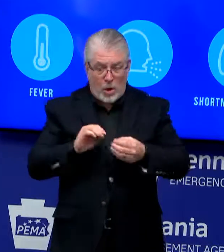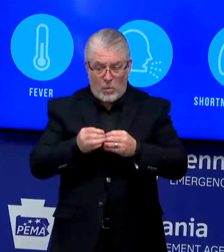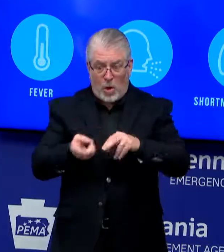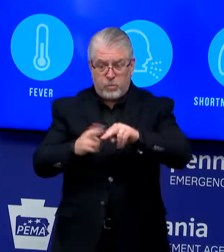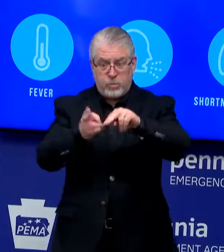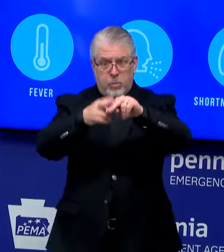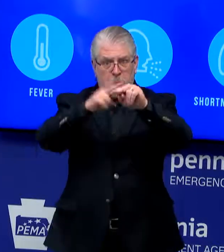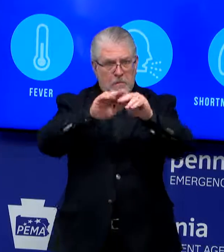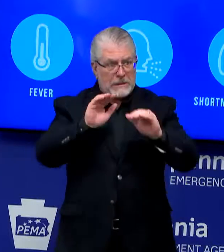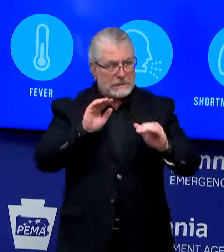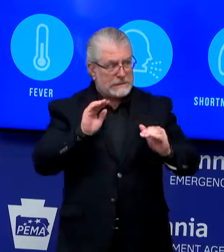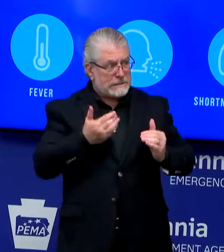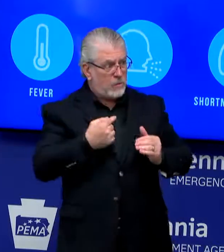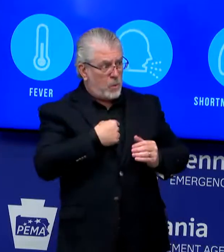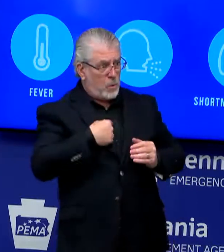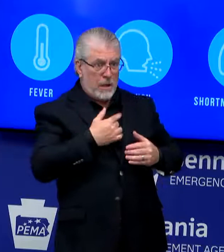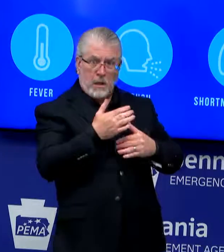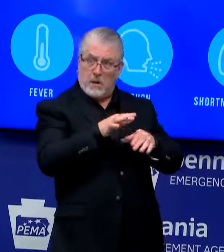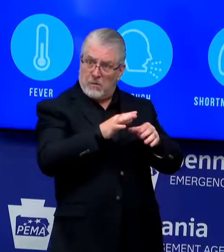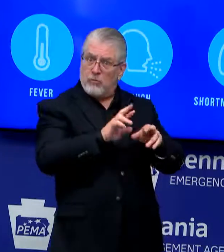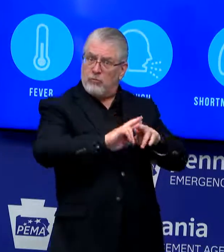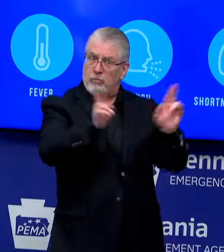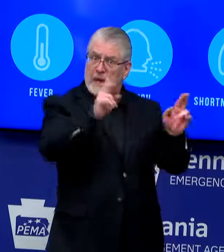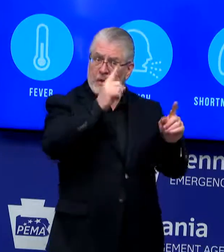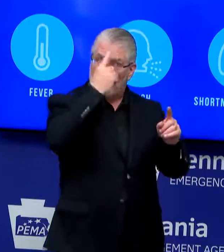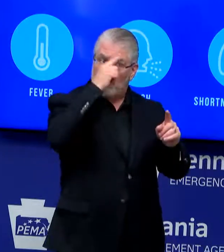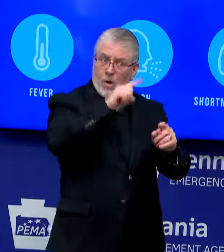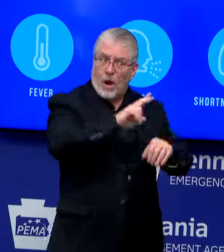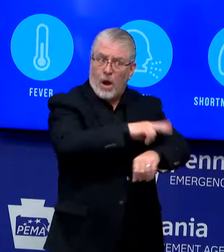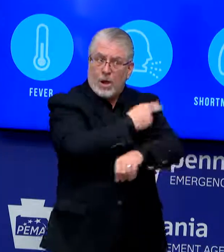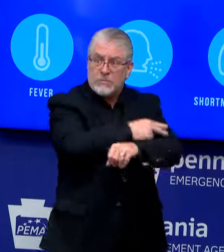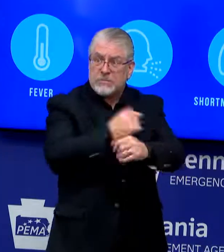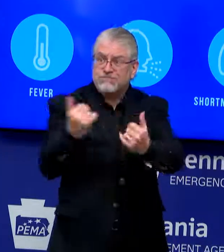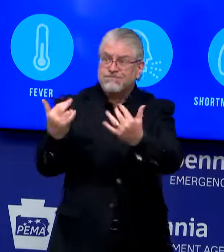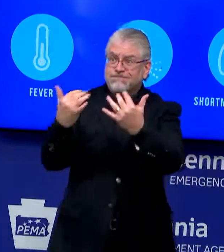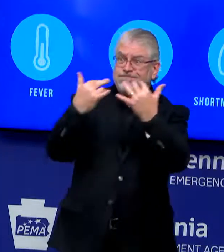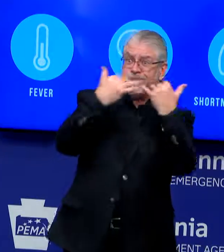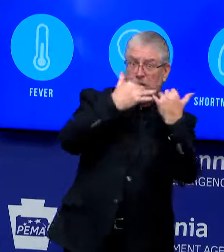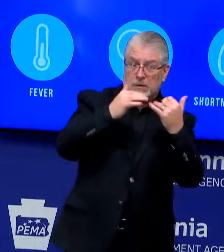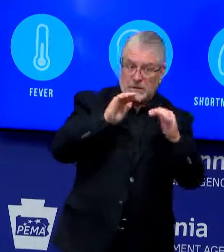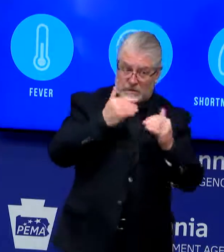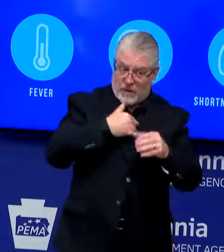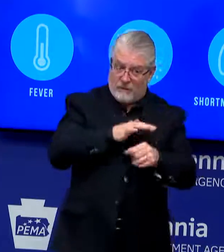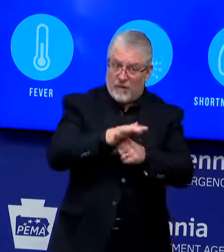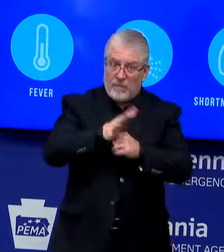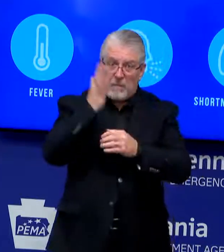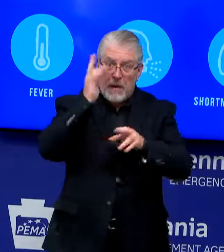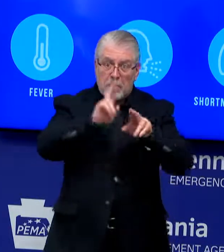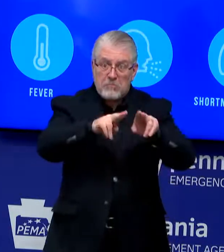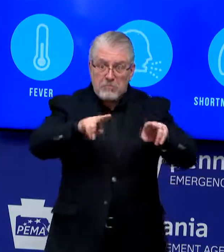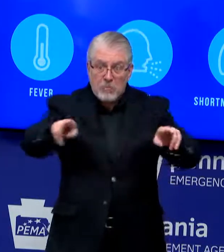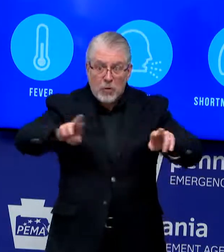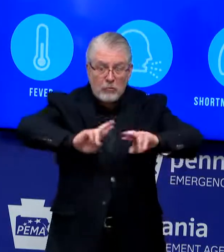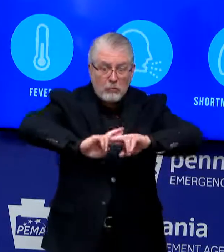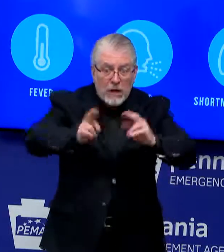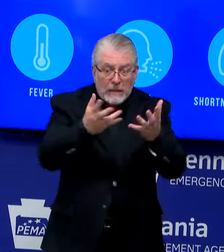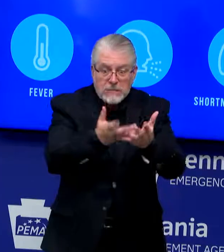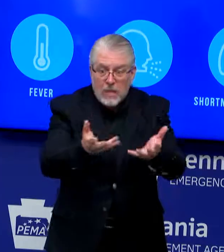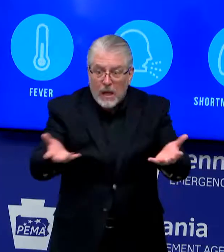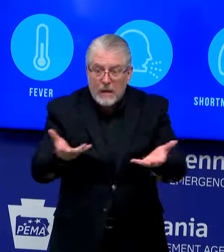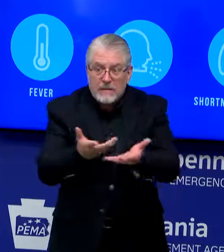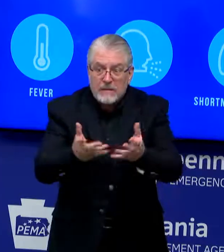adequately staffed and supplied for what lies ahead? So we have been working tirelessly